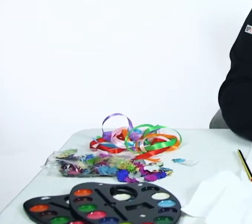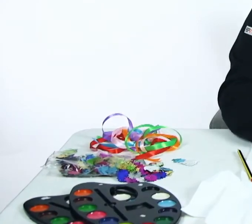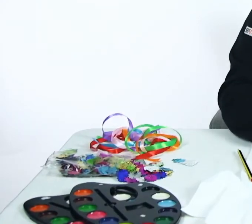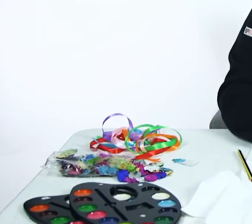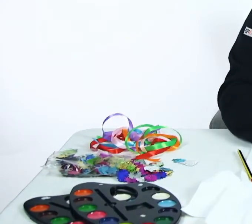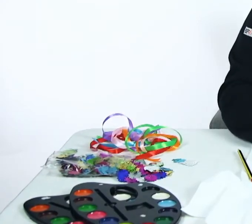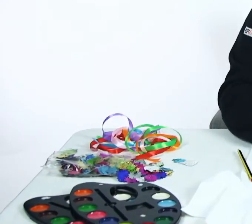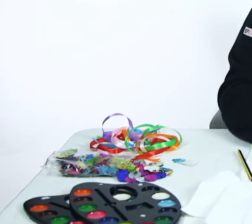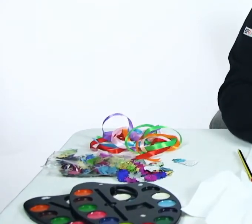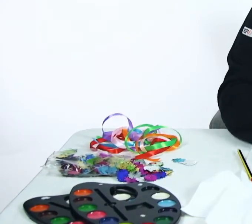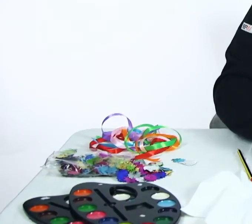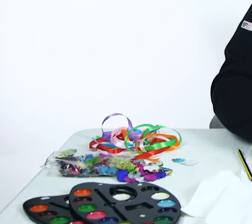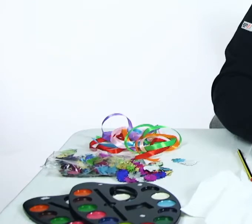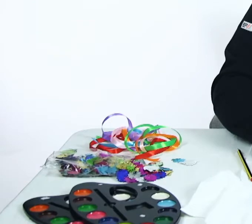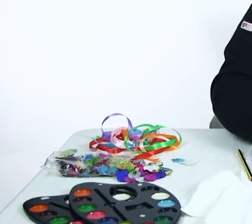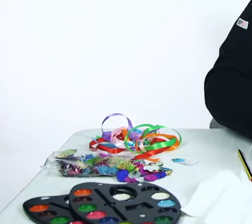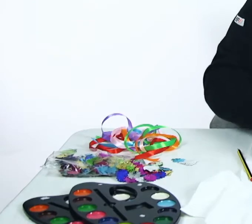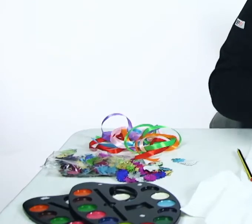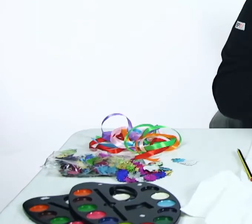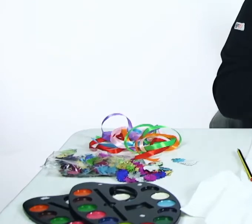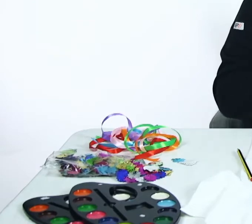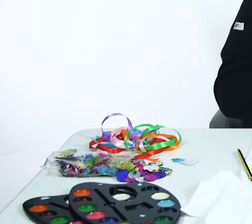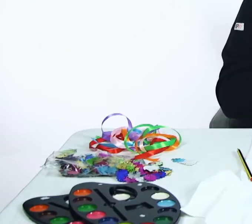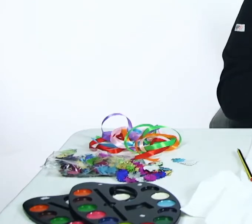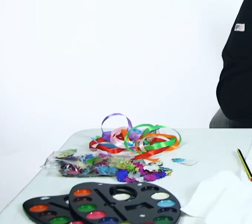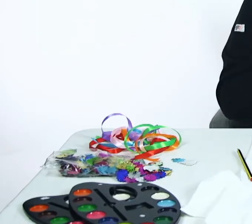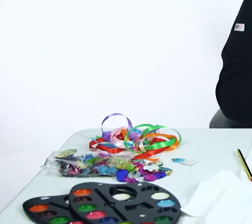is a good one actually.